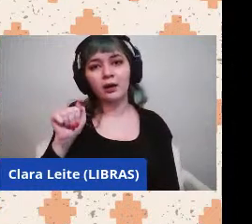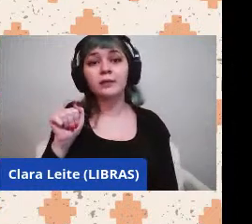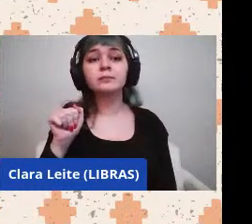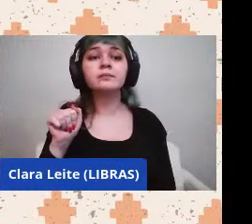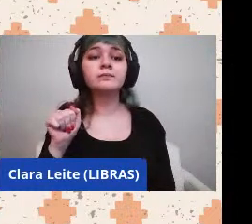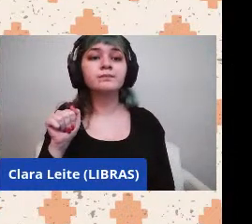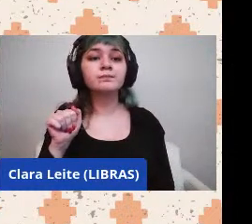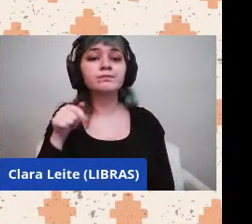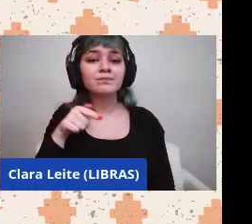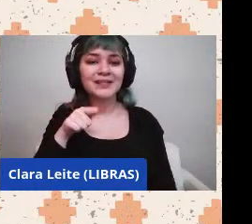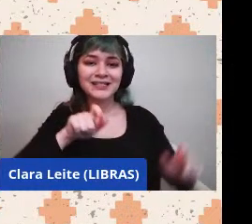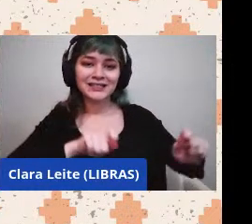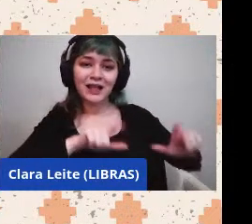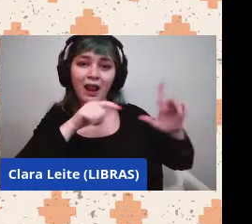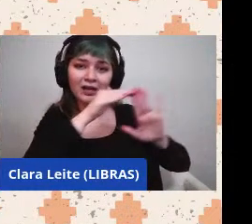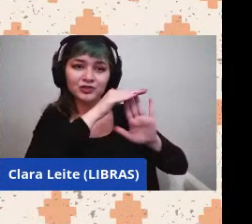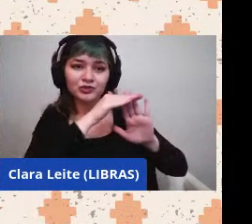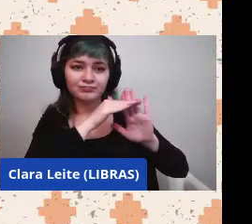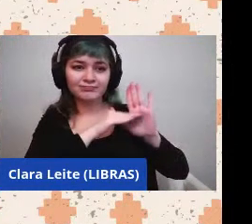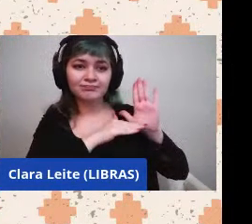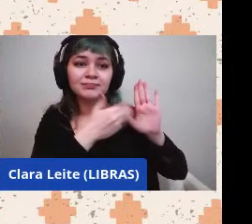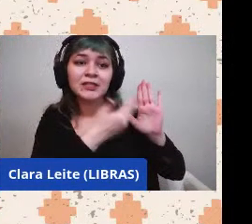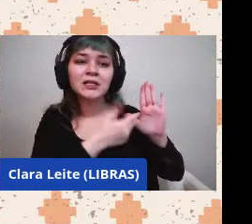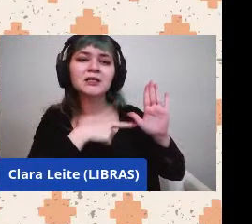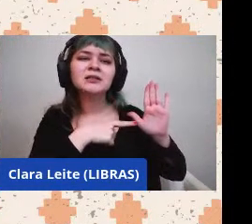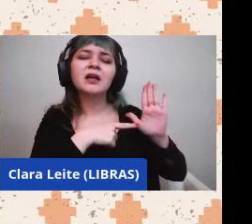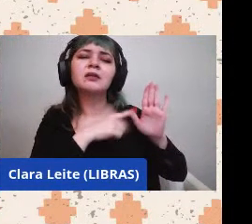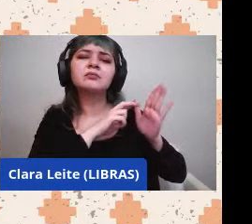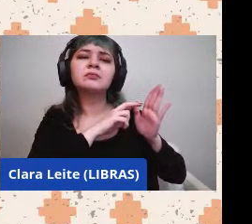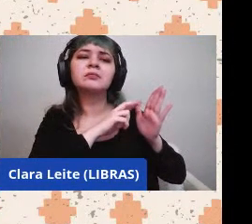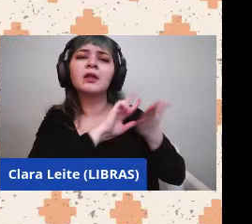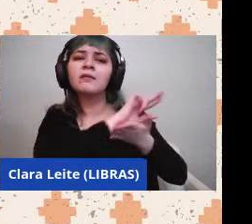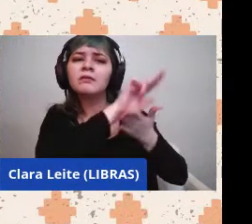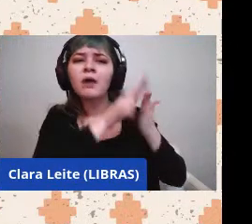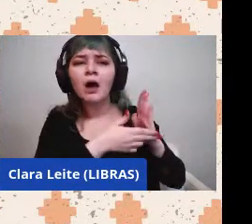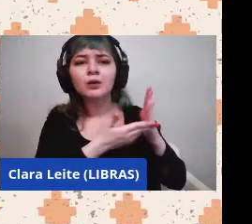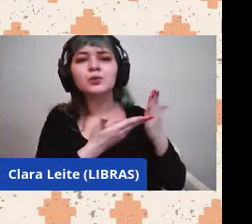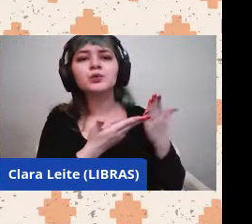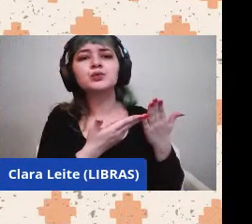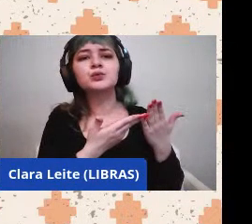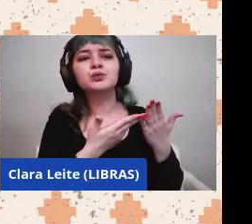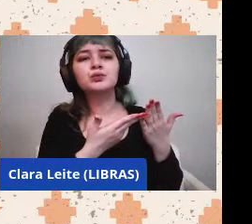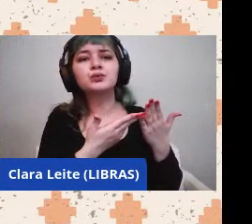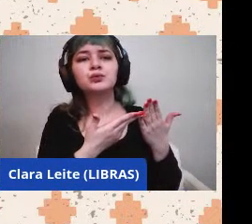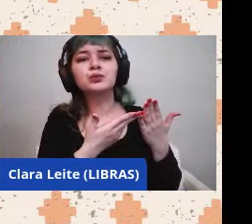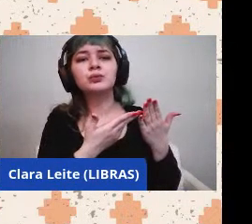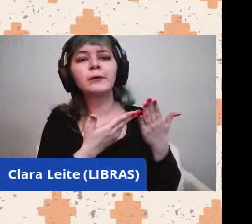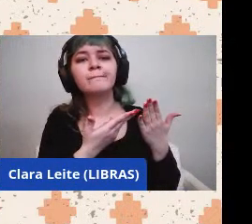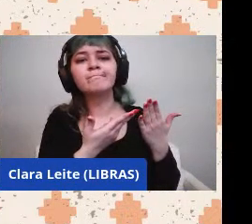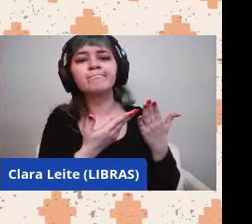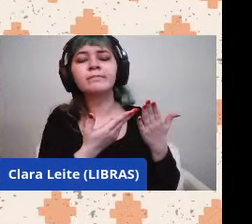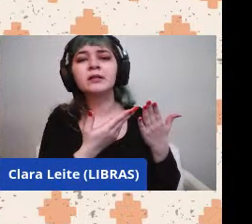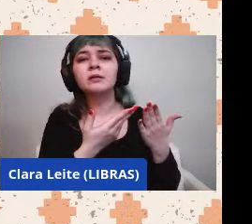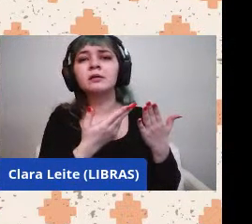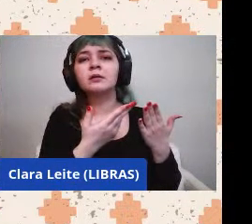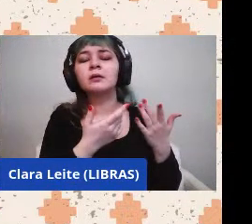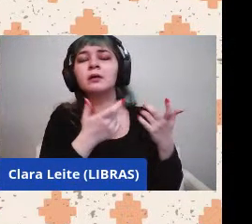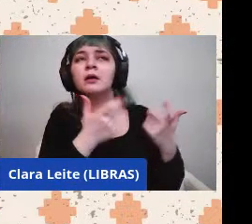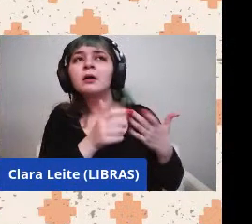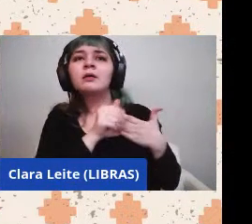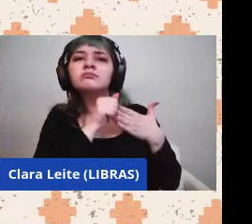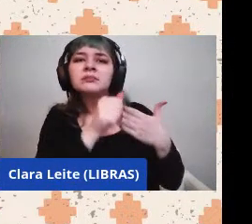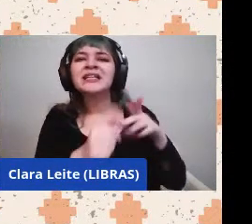on this slide, you see any number of forms of guidance